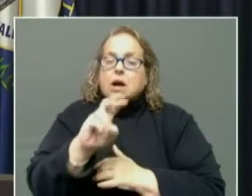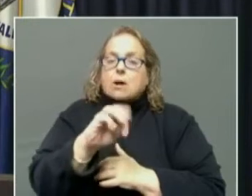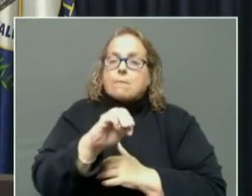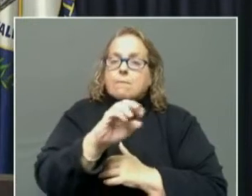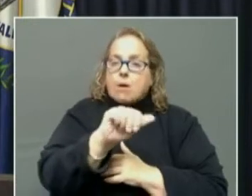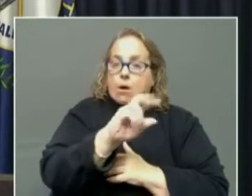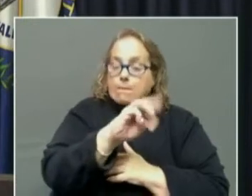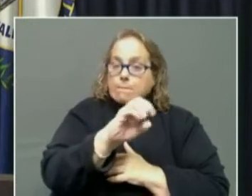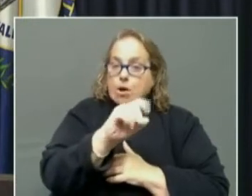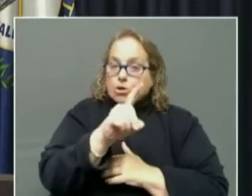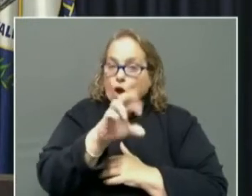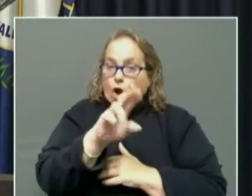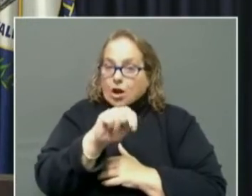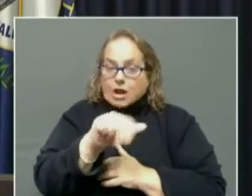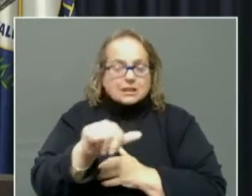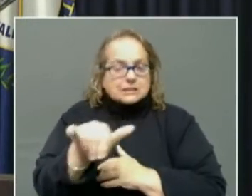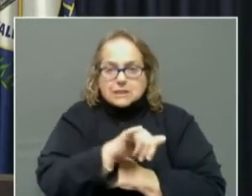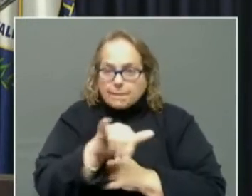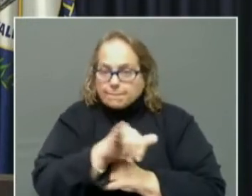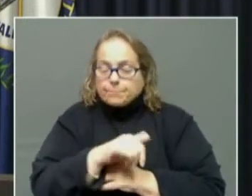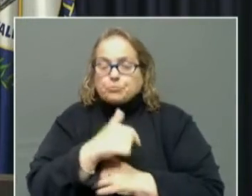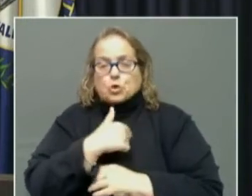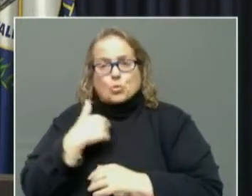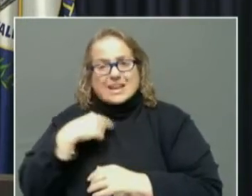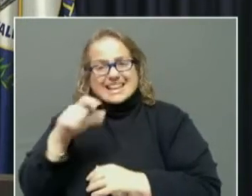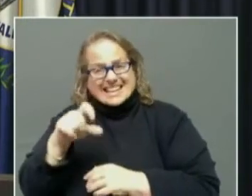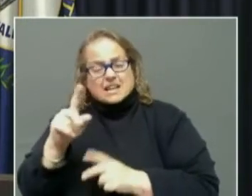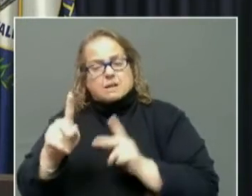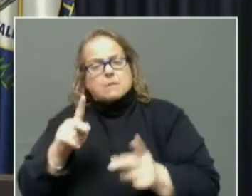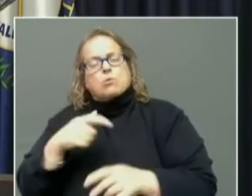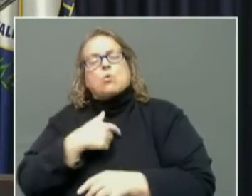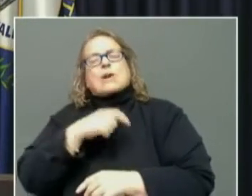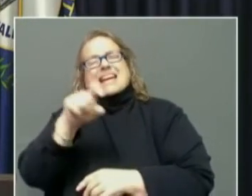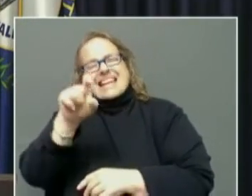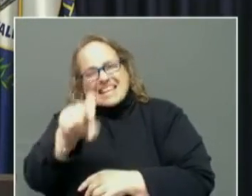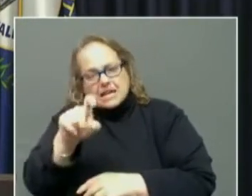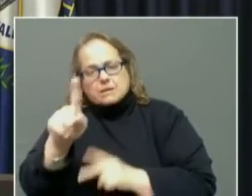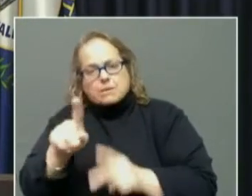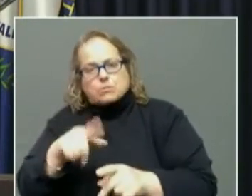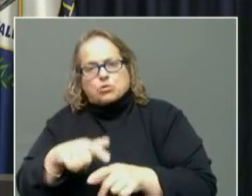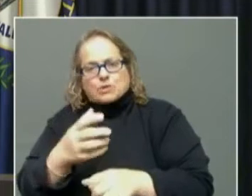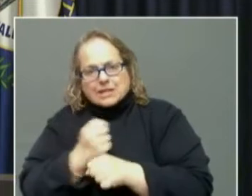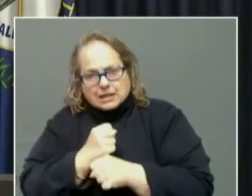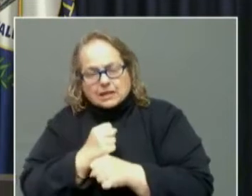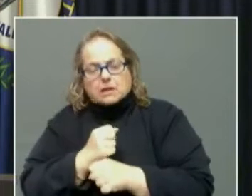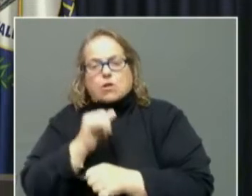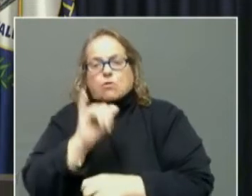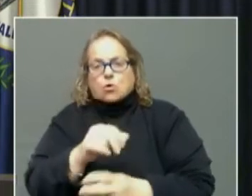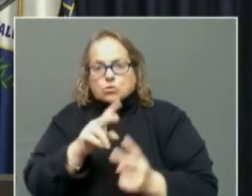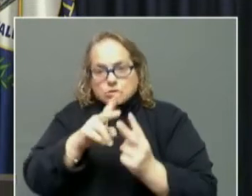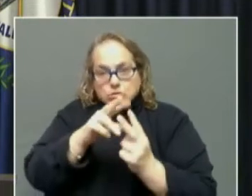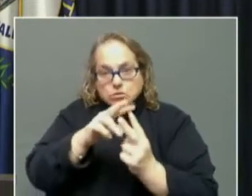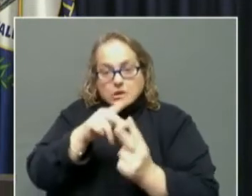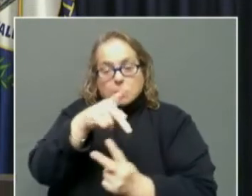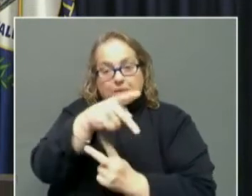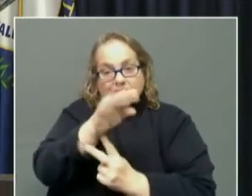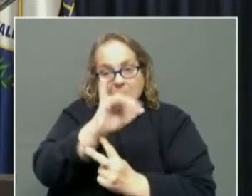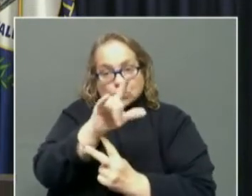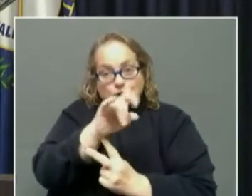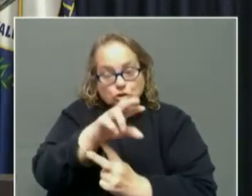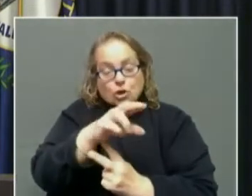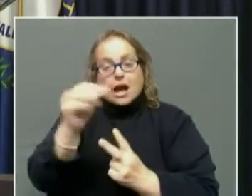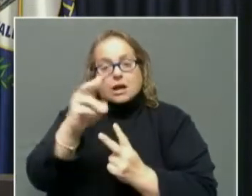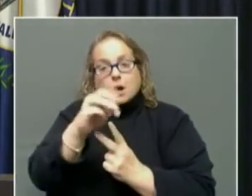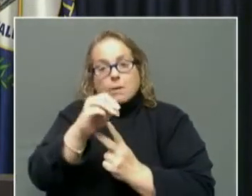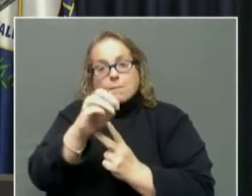We need people, absolutely need you, to get that Pfizer and Moderna vaccine so that we can hit our